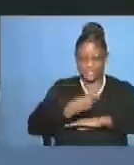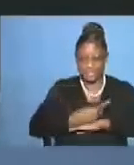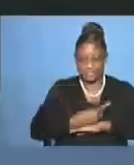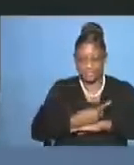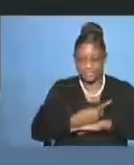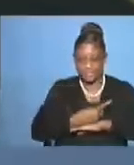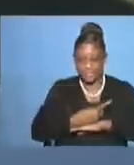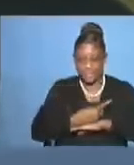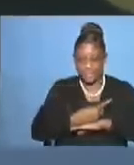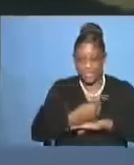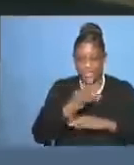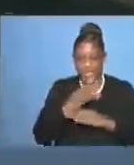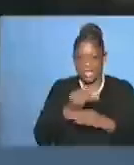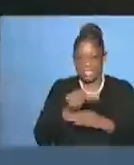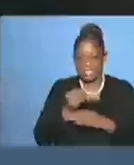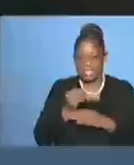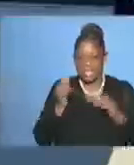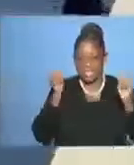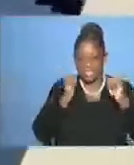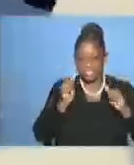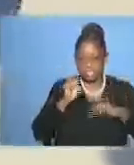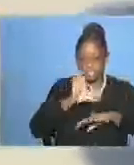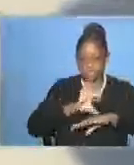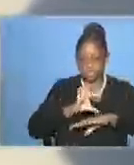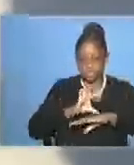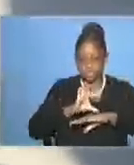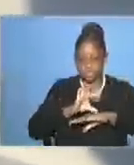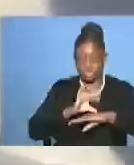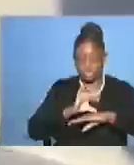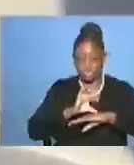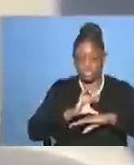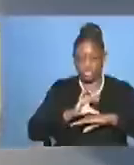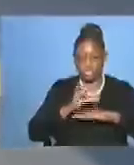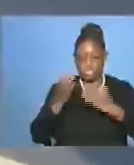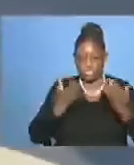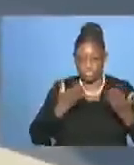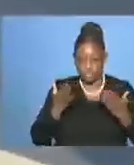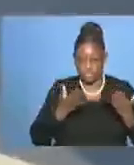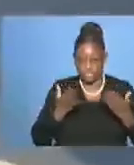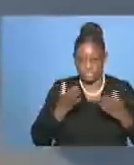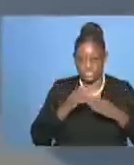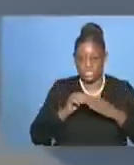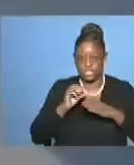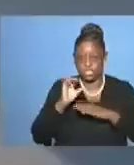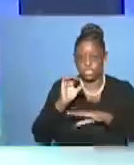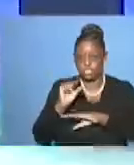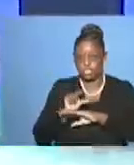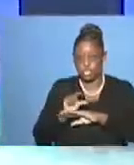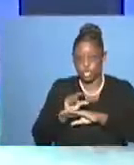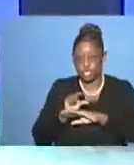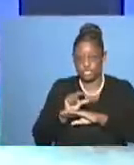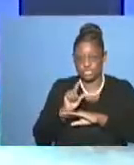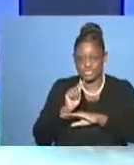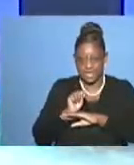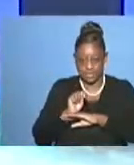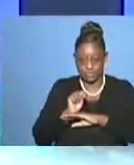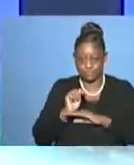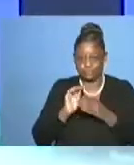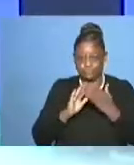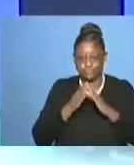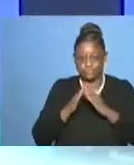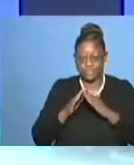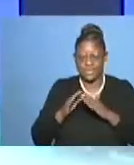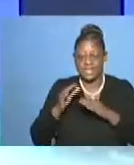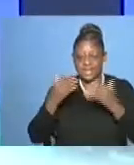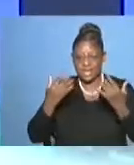stakeholders participated in the annual church service at St. John's Union Baptist Church in Georgetown. Well, it's time now for a check